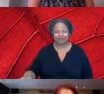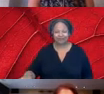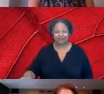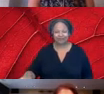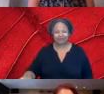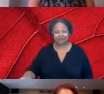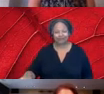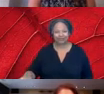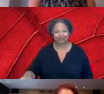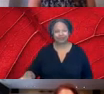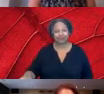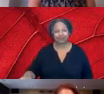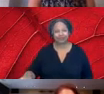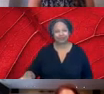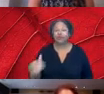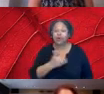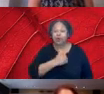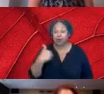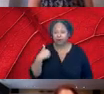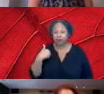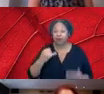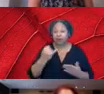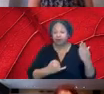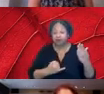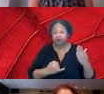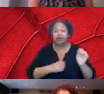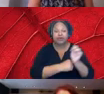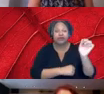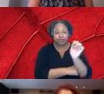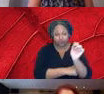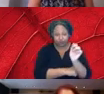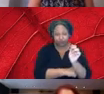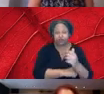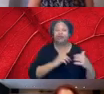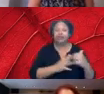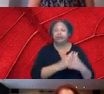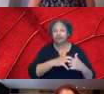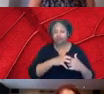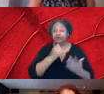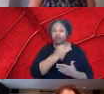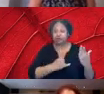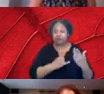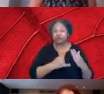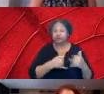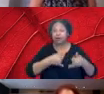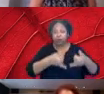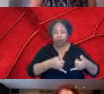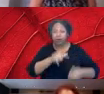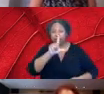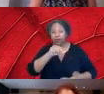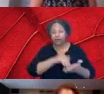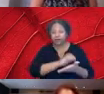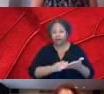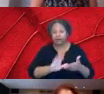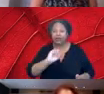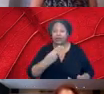So the Toronto Arts Foundation Indigenous Artist Award is a $20,000 cash